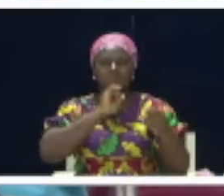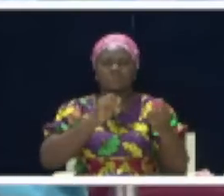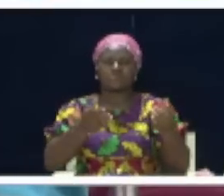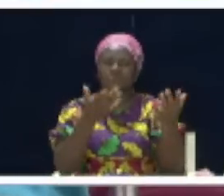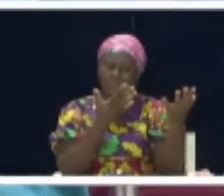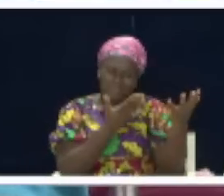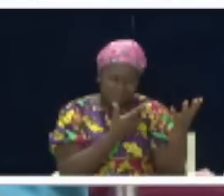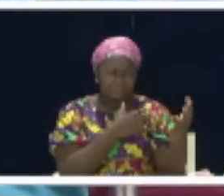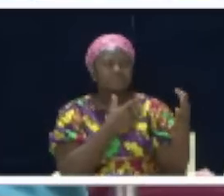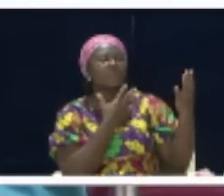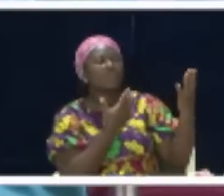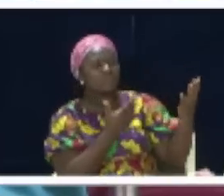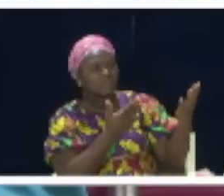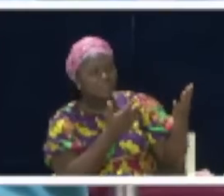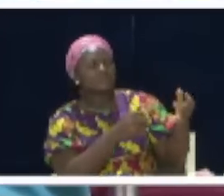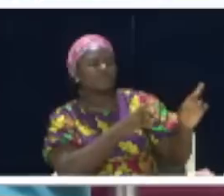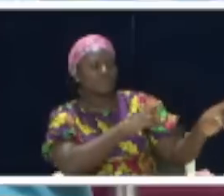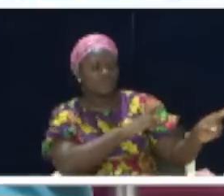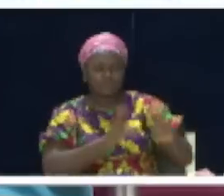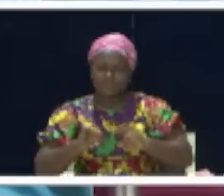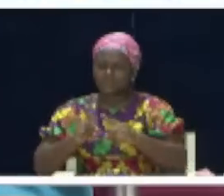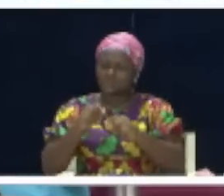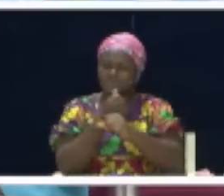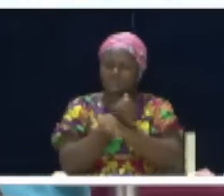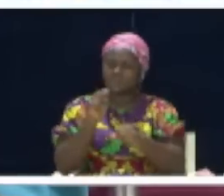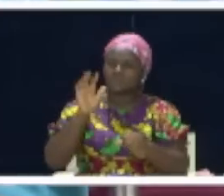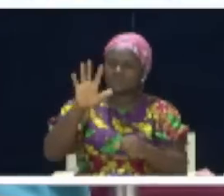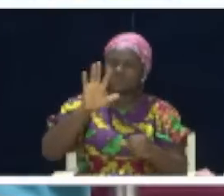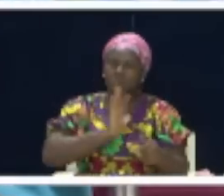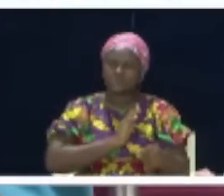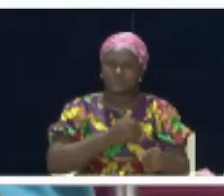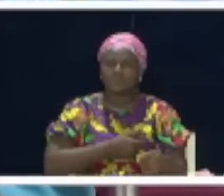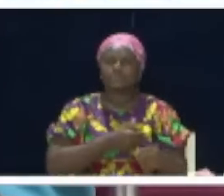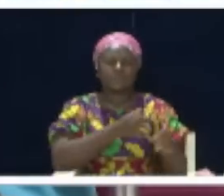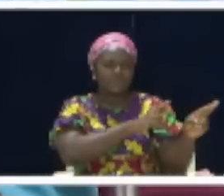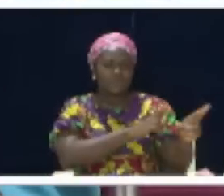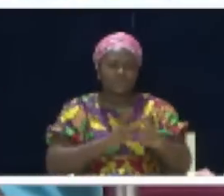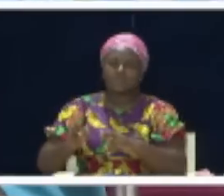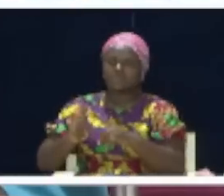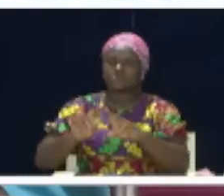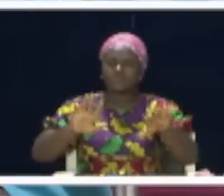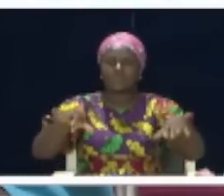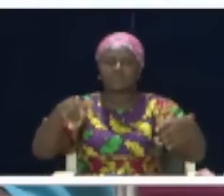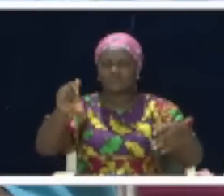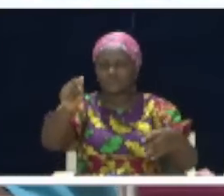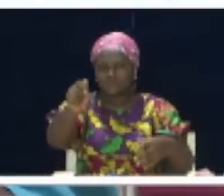ready to save your soul. He's ready to give you a brand new beginning.